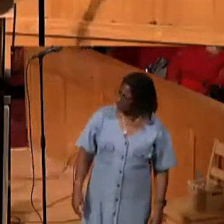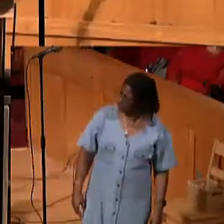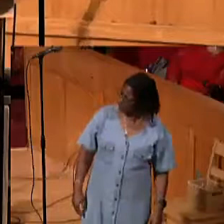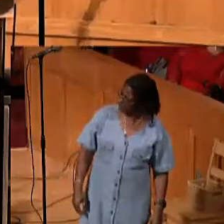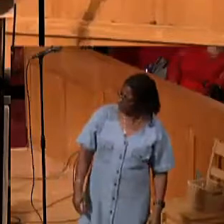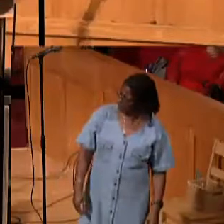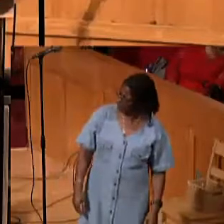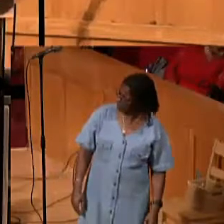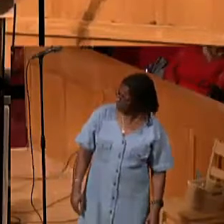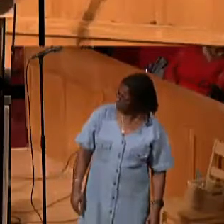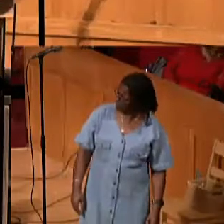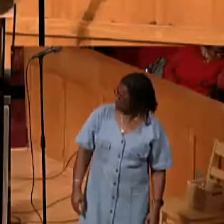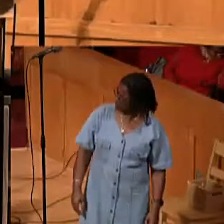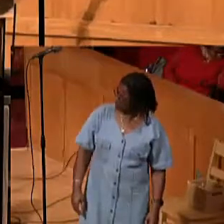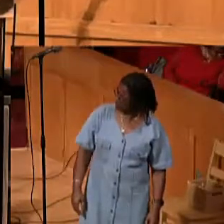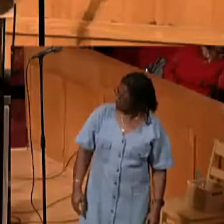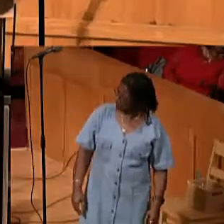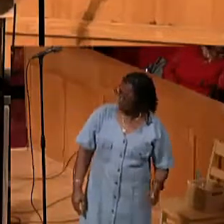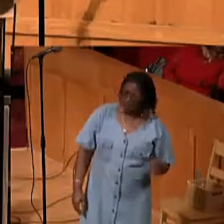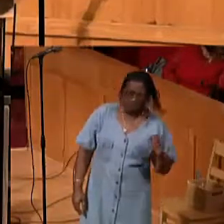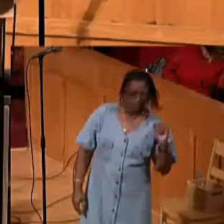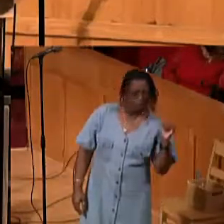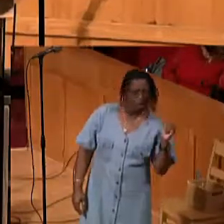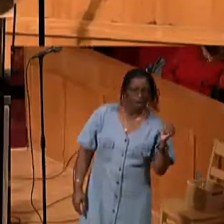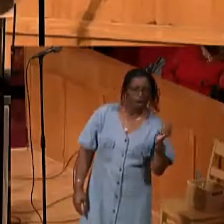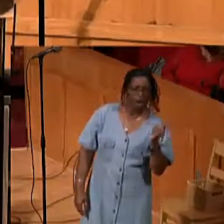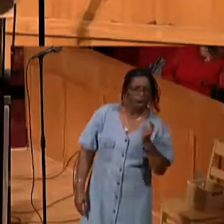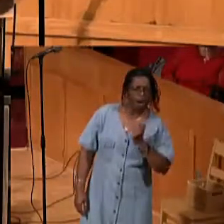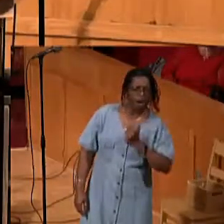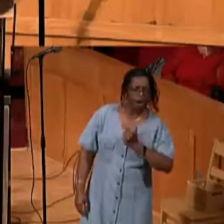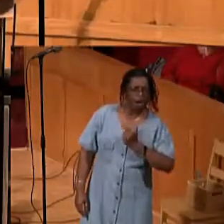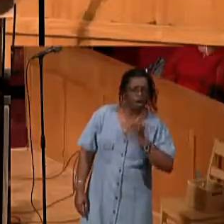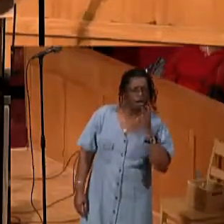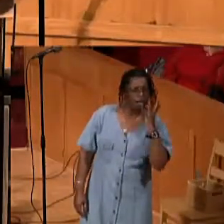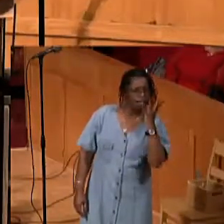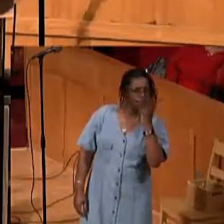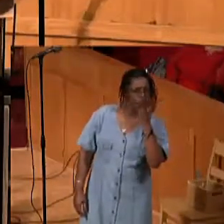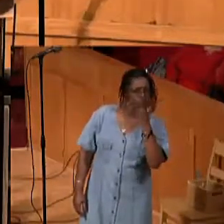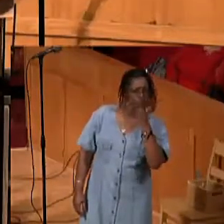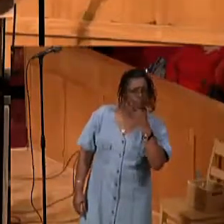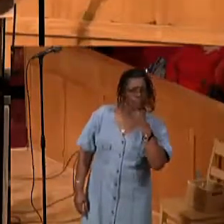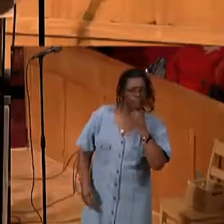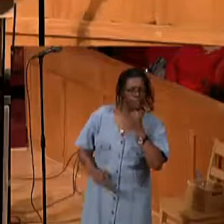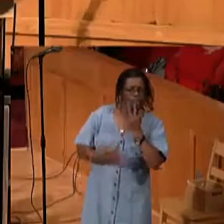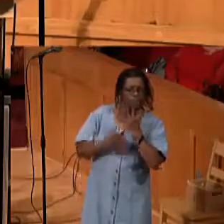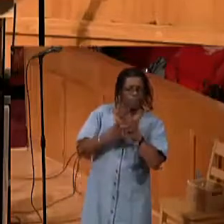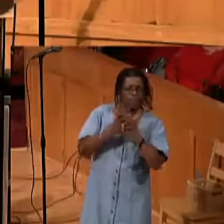I said, all of that attractiveness went out the window